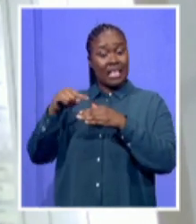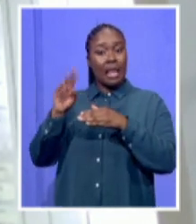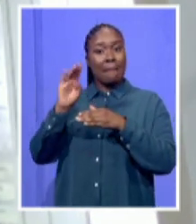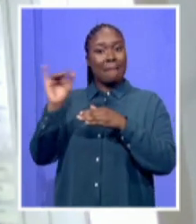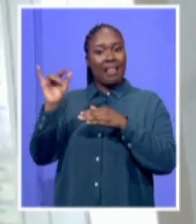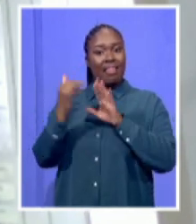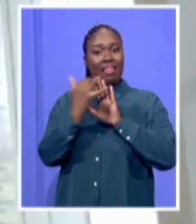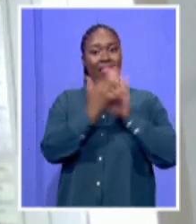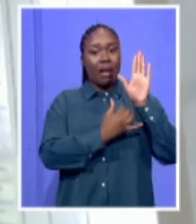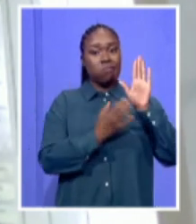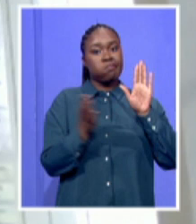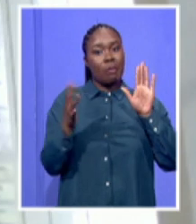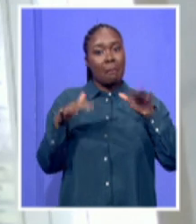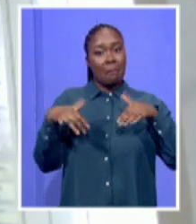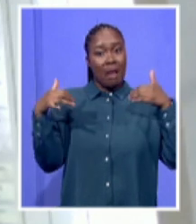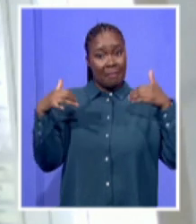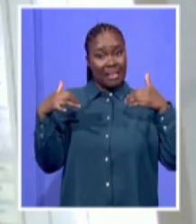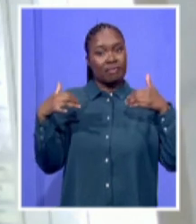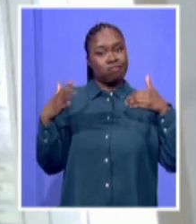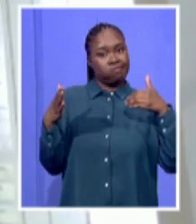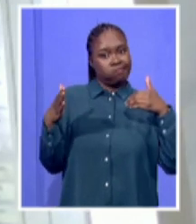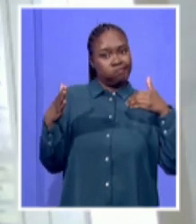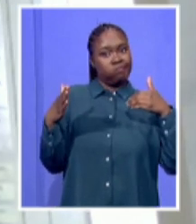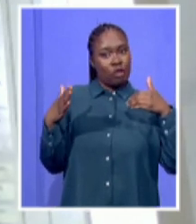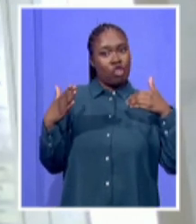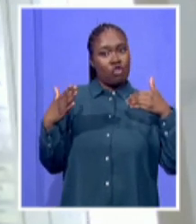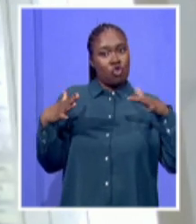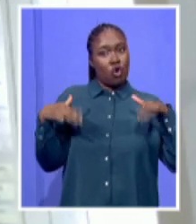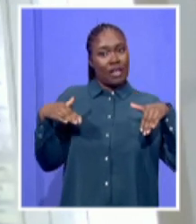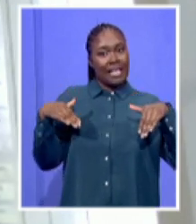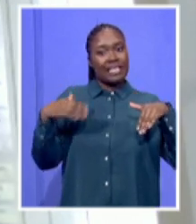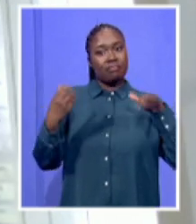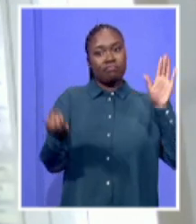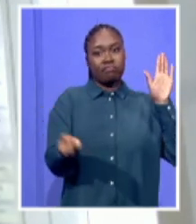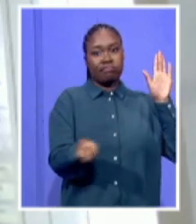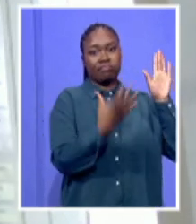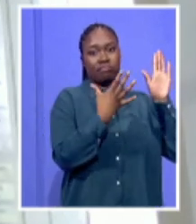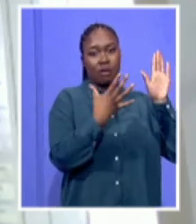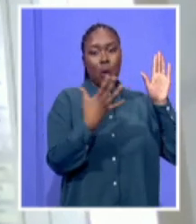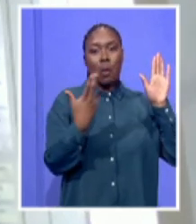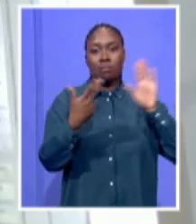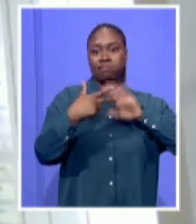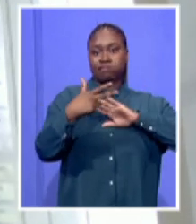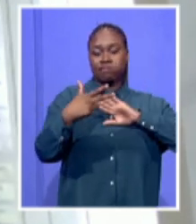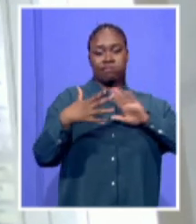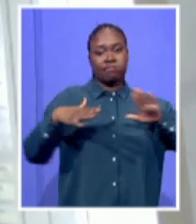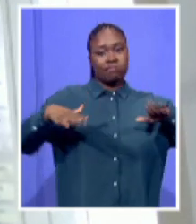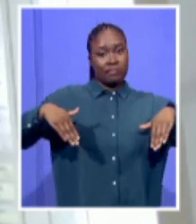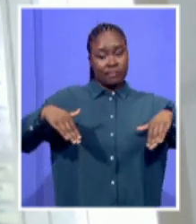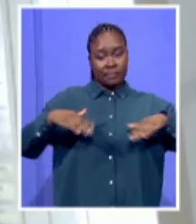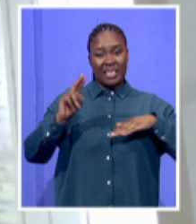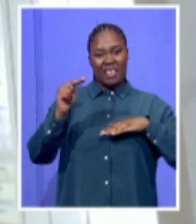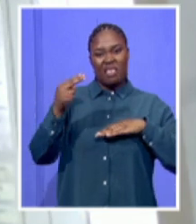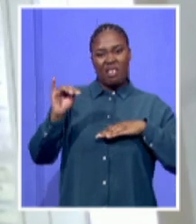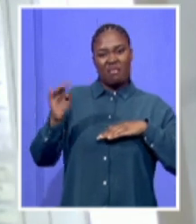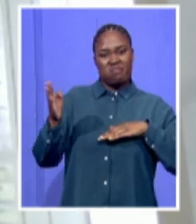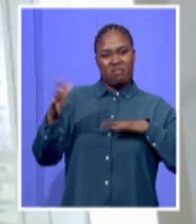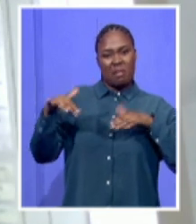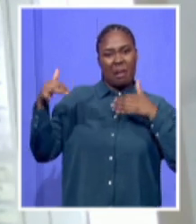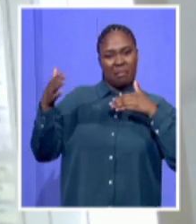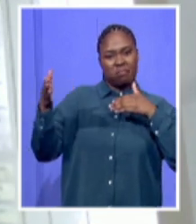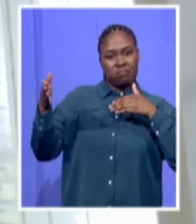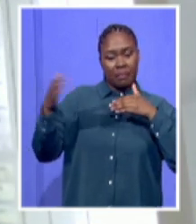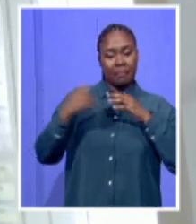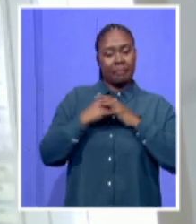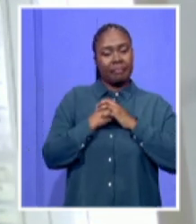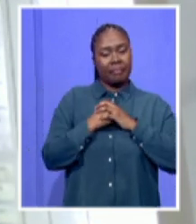in Parliament and will be for some time. It's not out of the National Health Assembly yet, and after that, it must